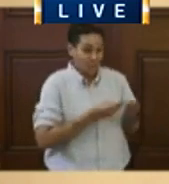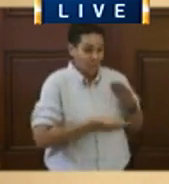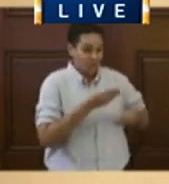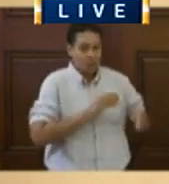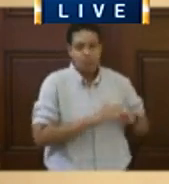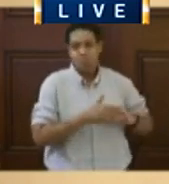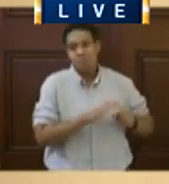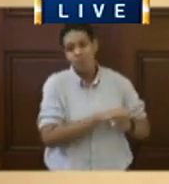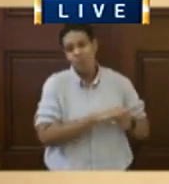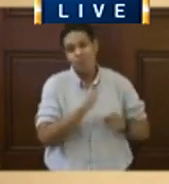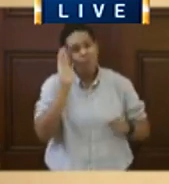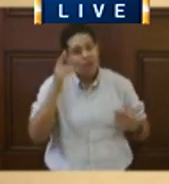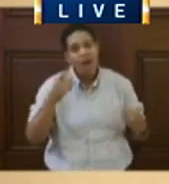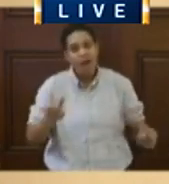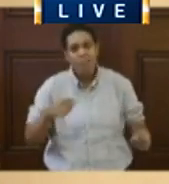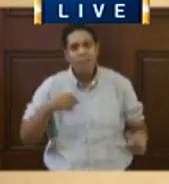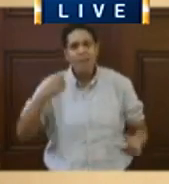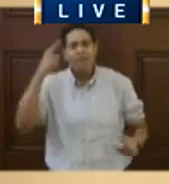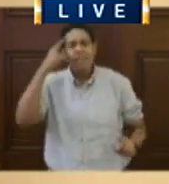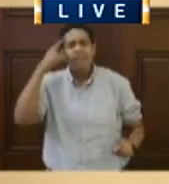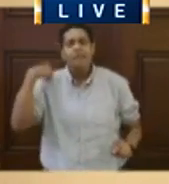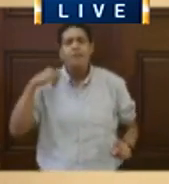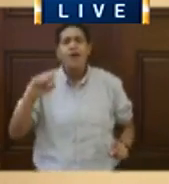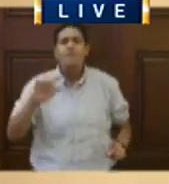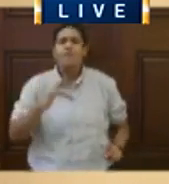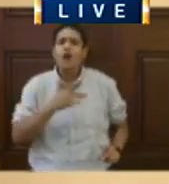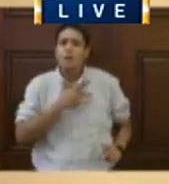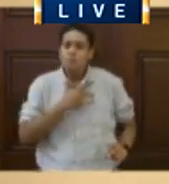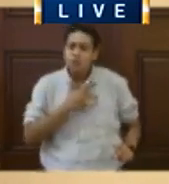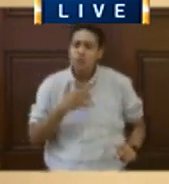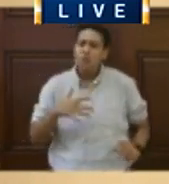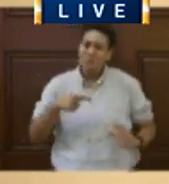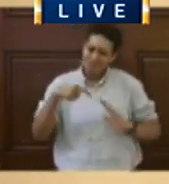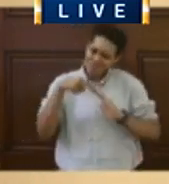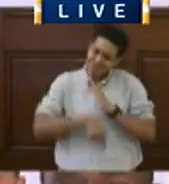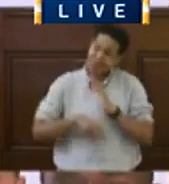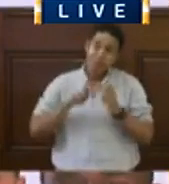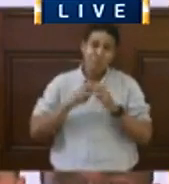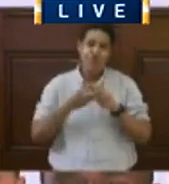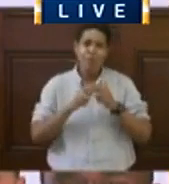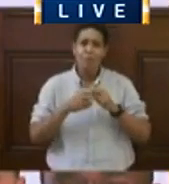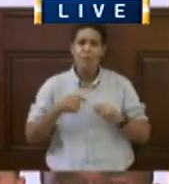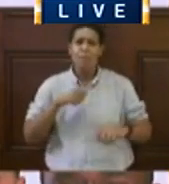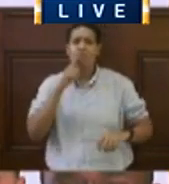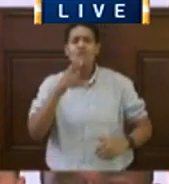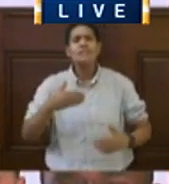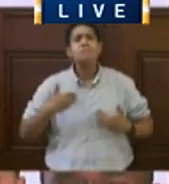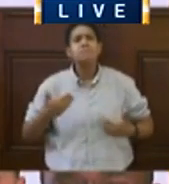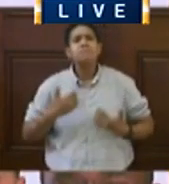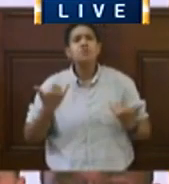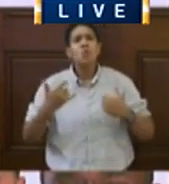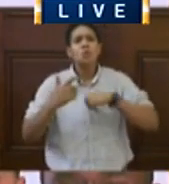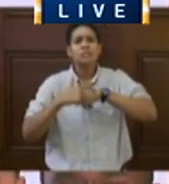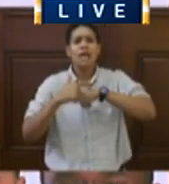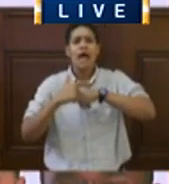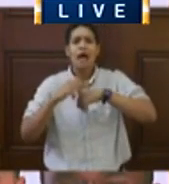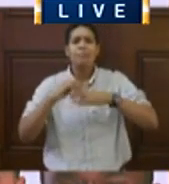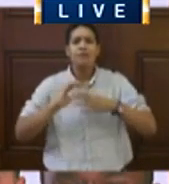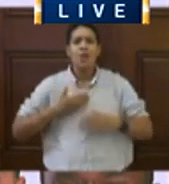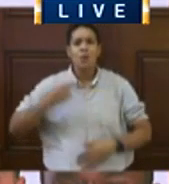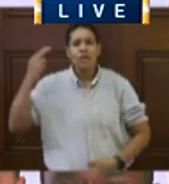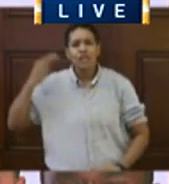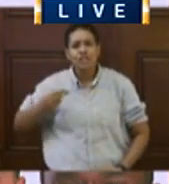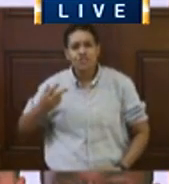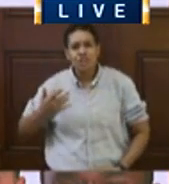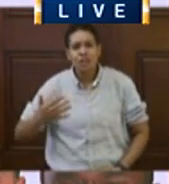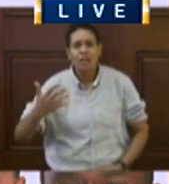think we really have to really appreciate how deep the problem is. And I'm really grateful that at this point in time in our history, that we have